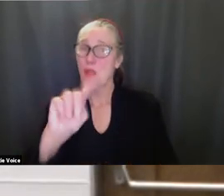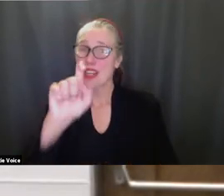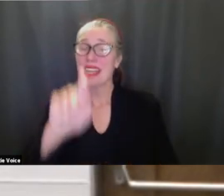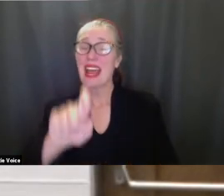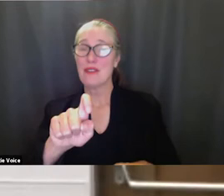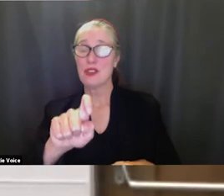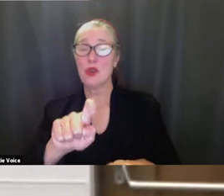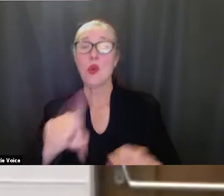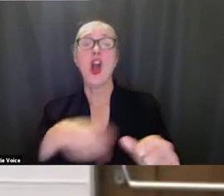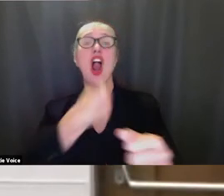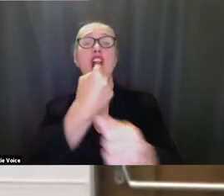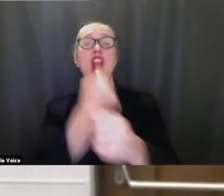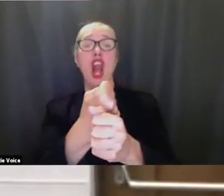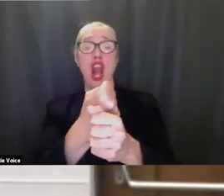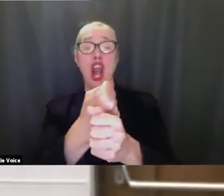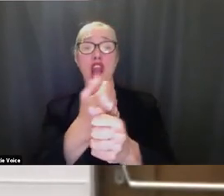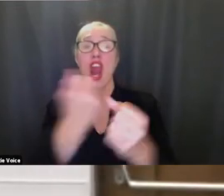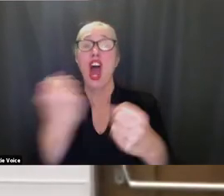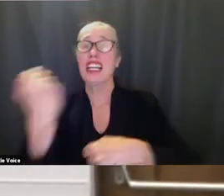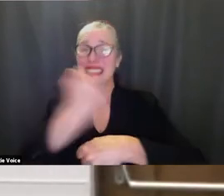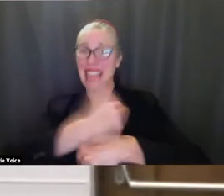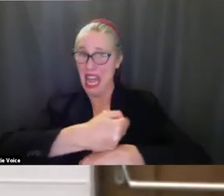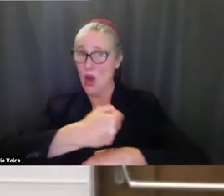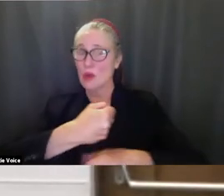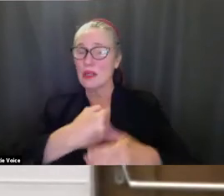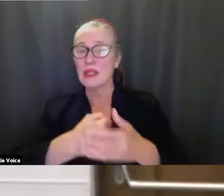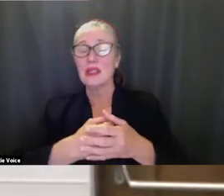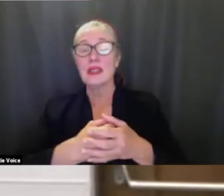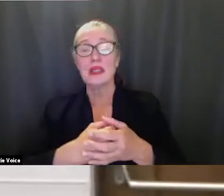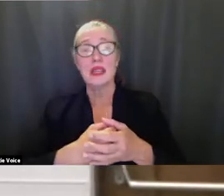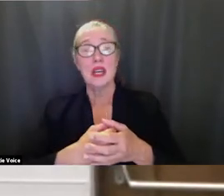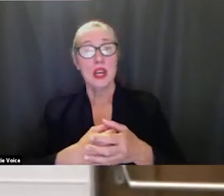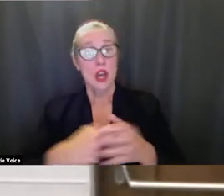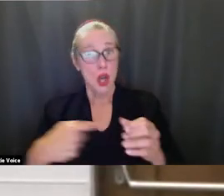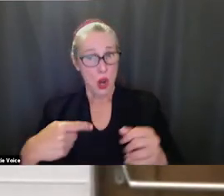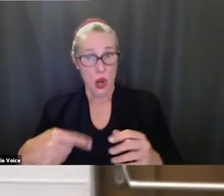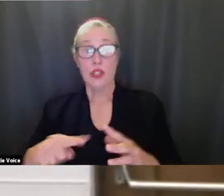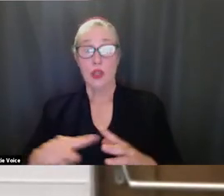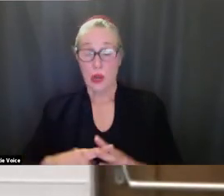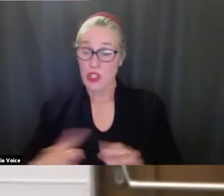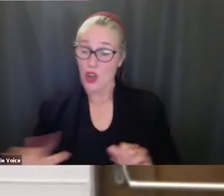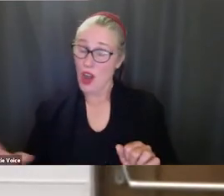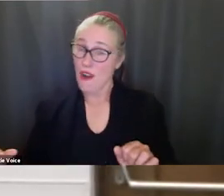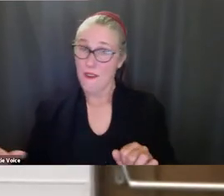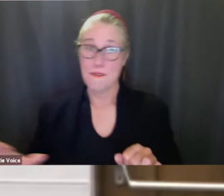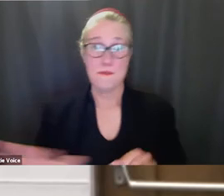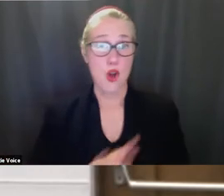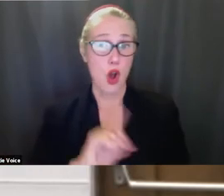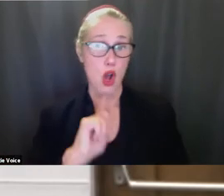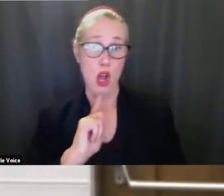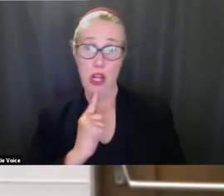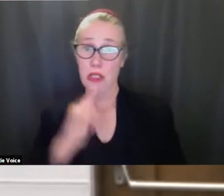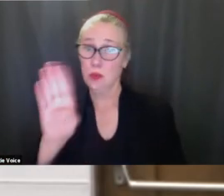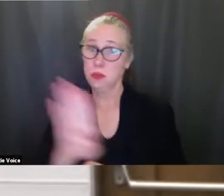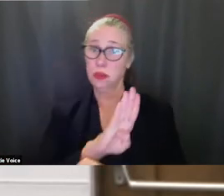that kicked off a time when we really launched a full full-scale um task force to